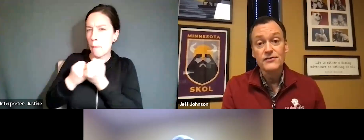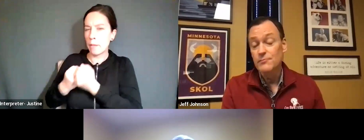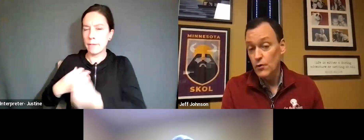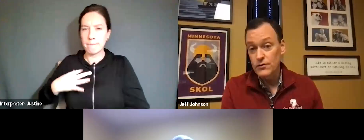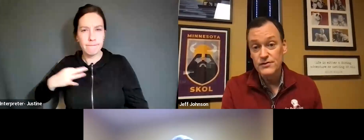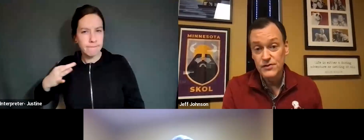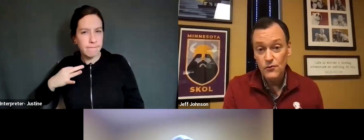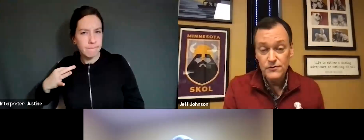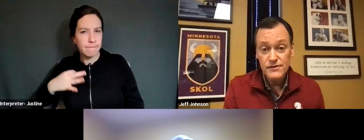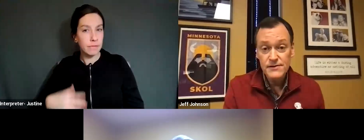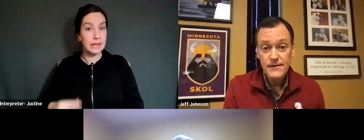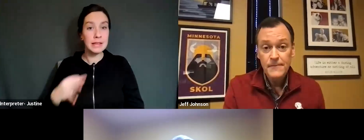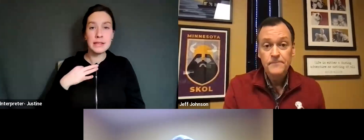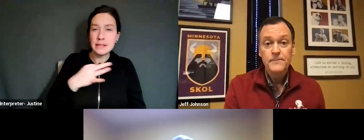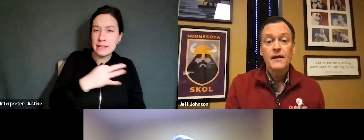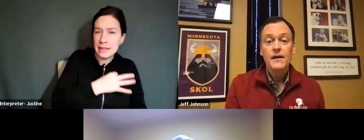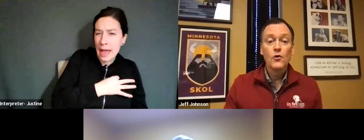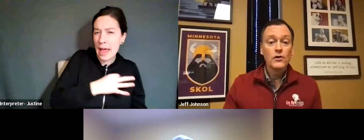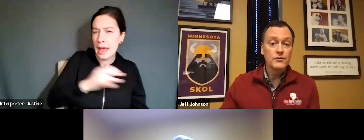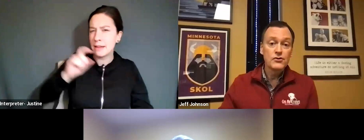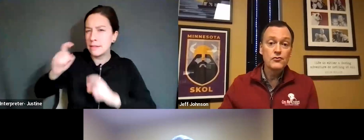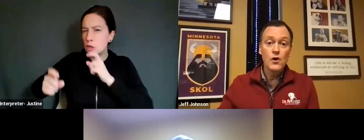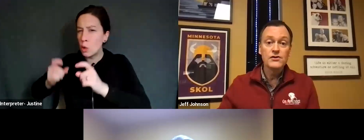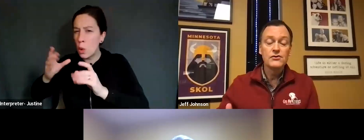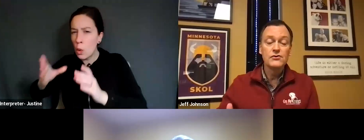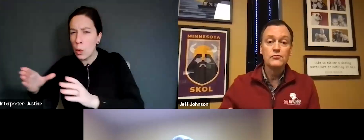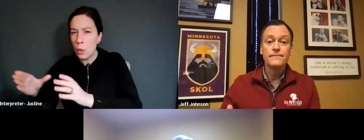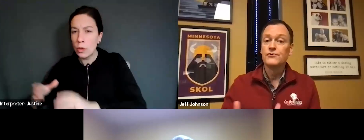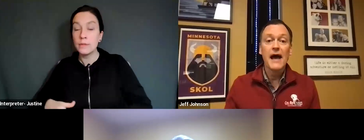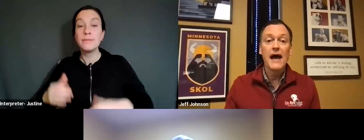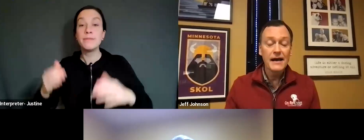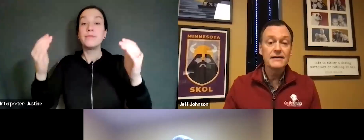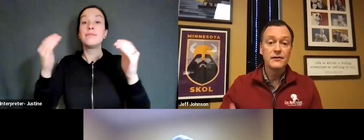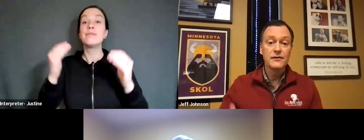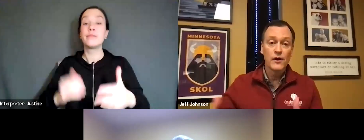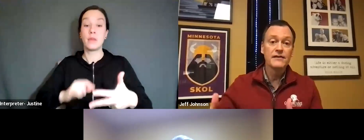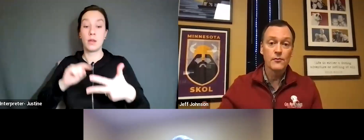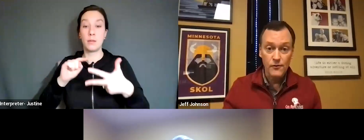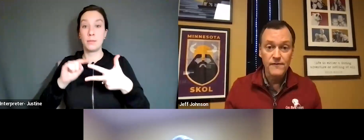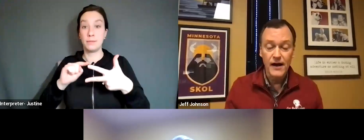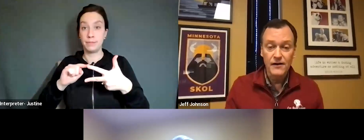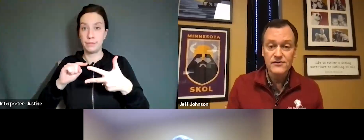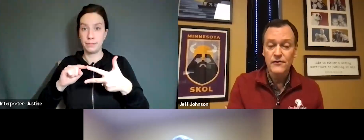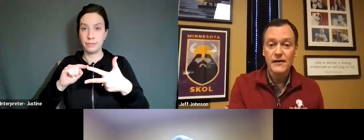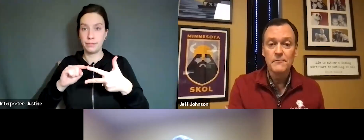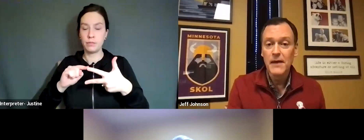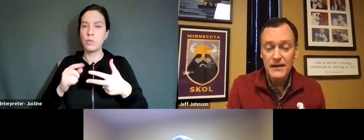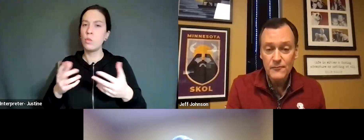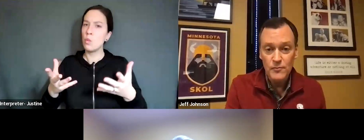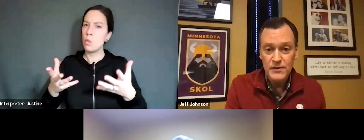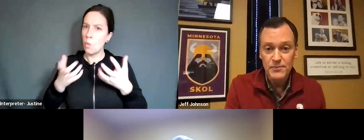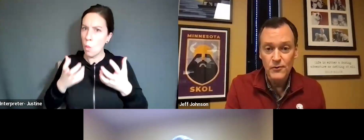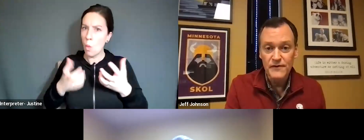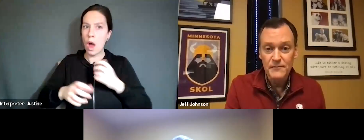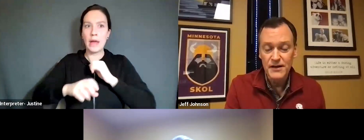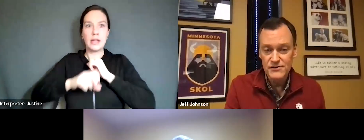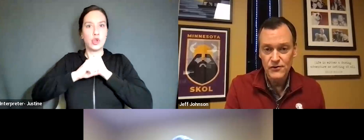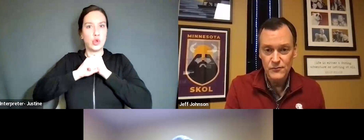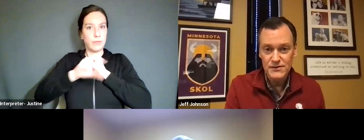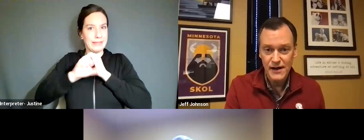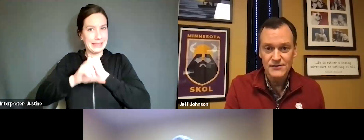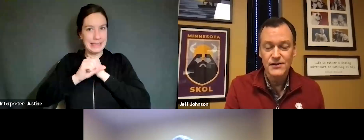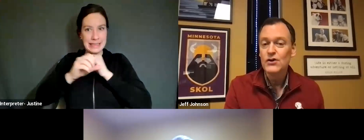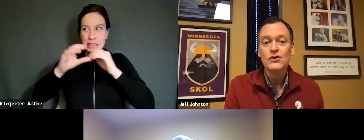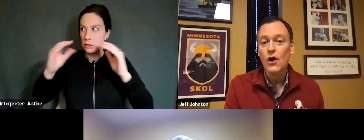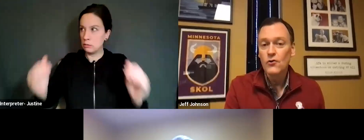and our supporters and donors. Goal number two was to dramatically raise our profile so that many more people within